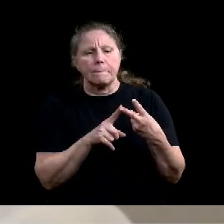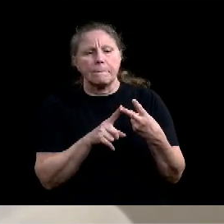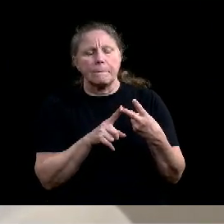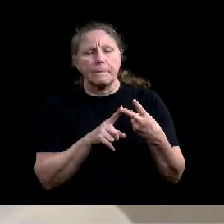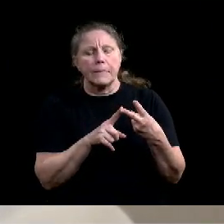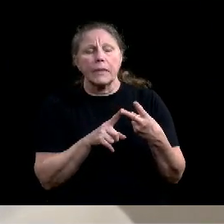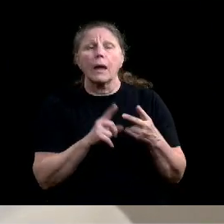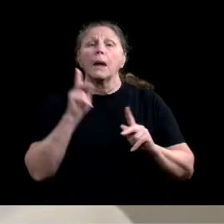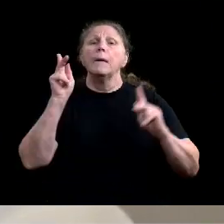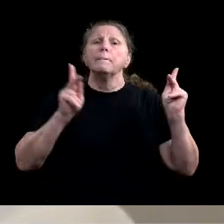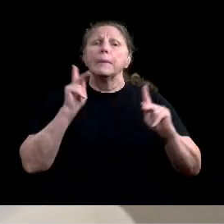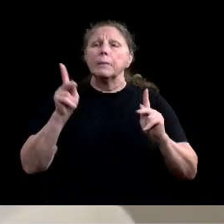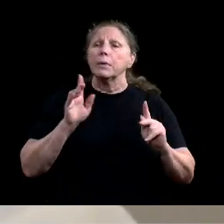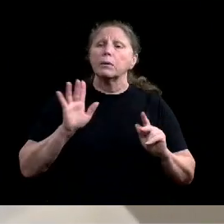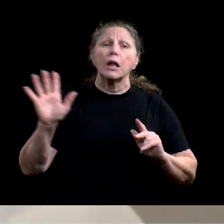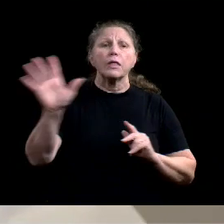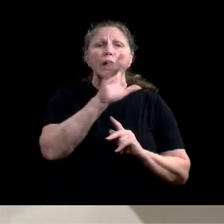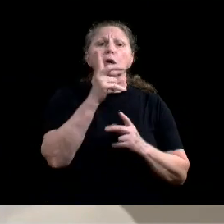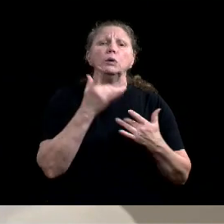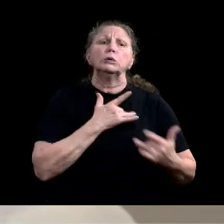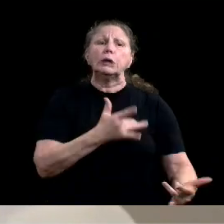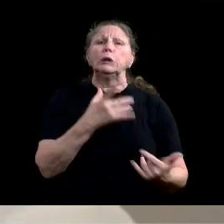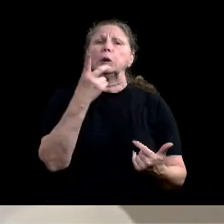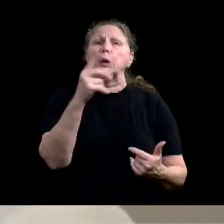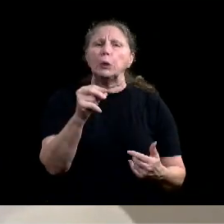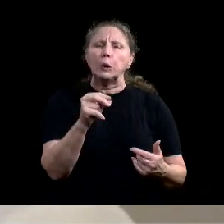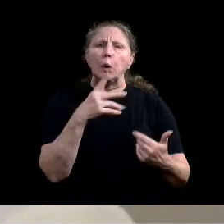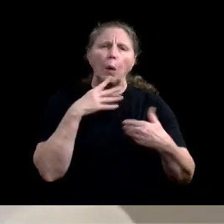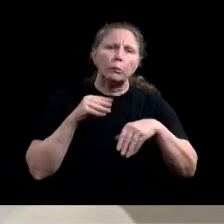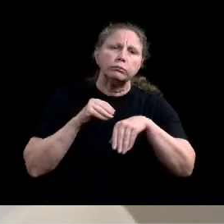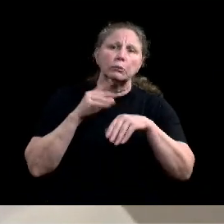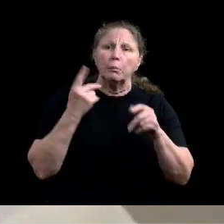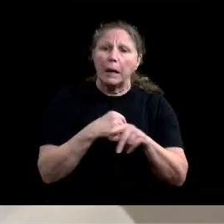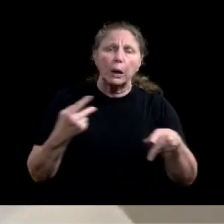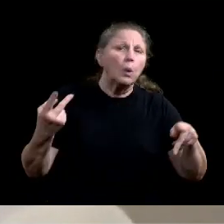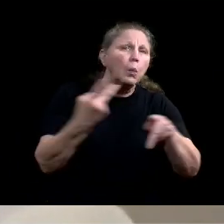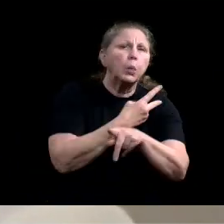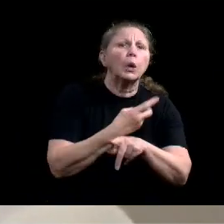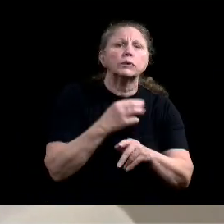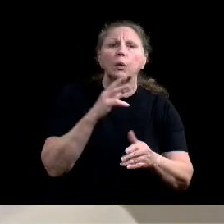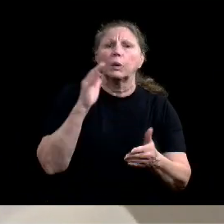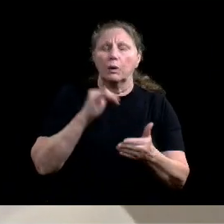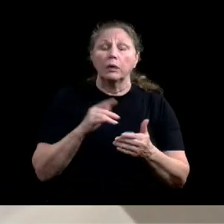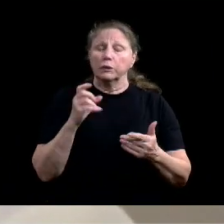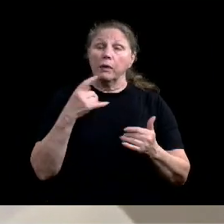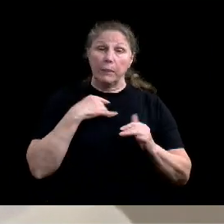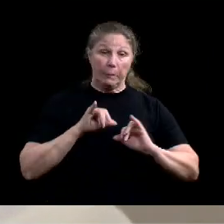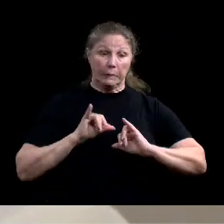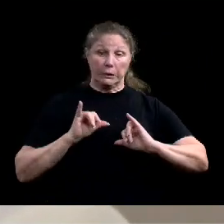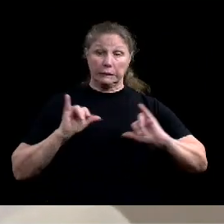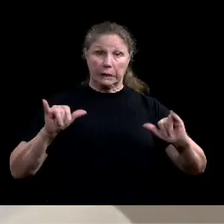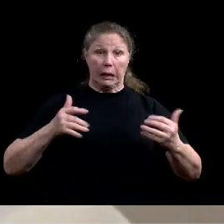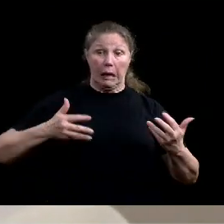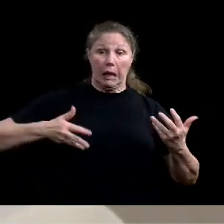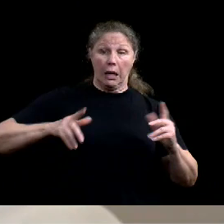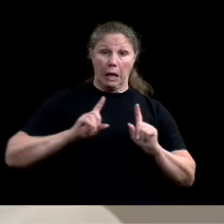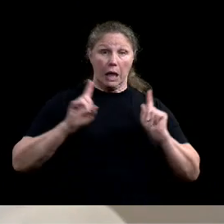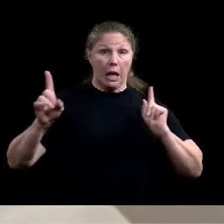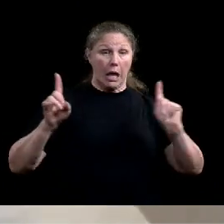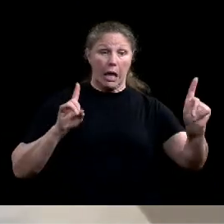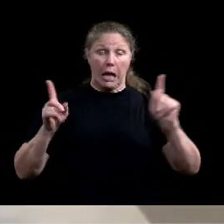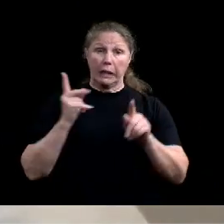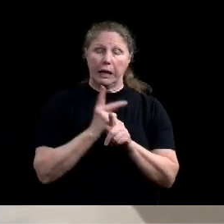if prevalence is low and risk is low in terms of the human